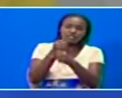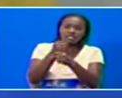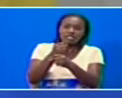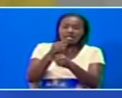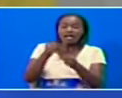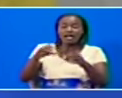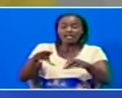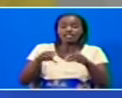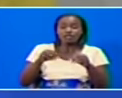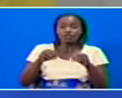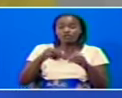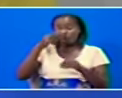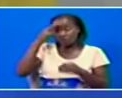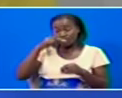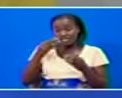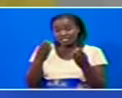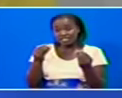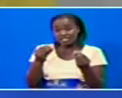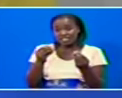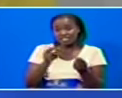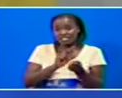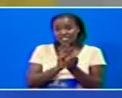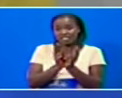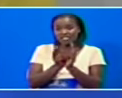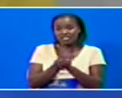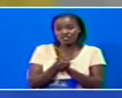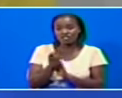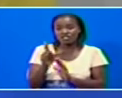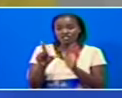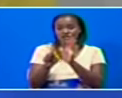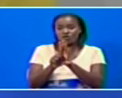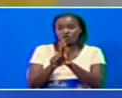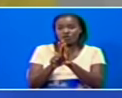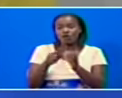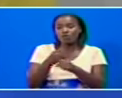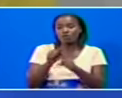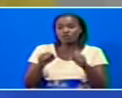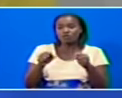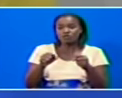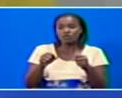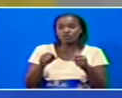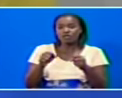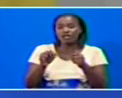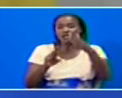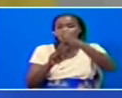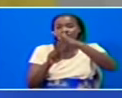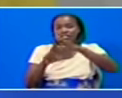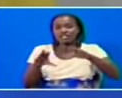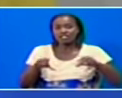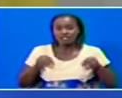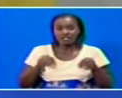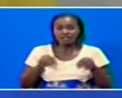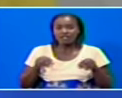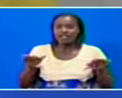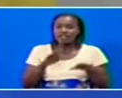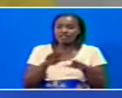policies which would ease regulations that make it impossible to get a visa. Because everything goes back to the